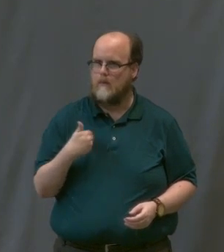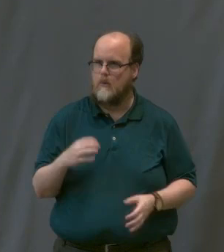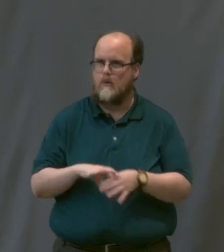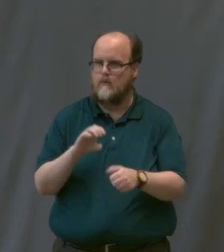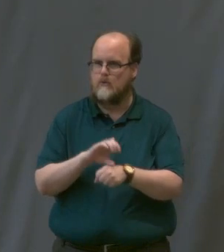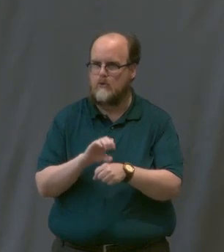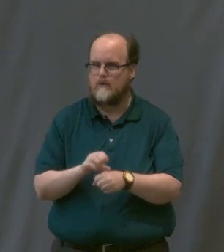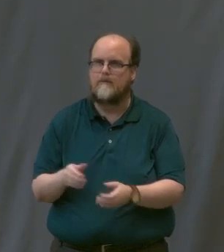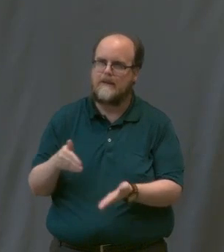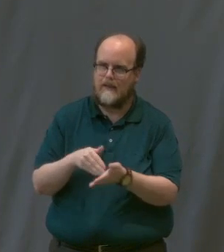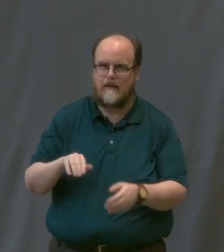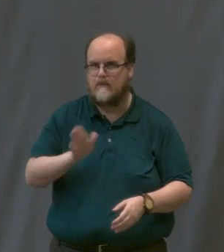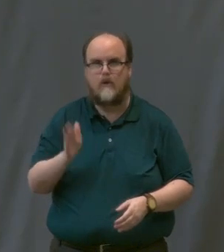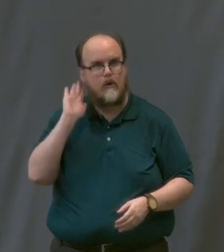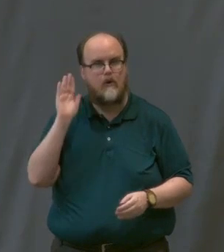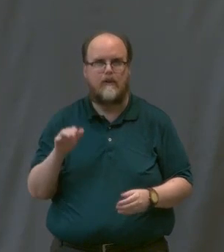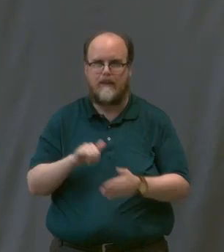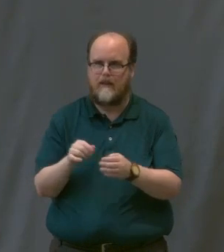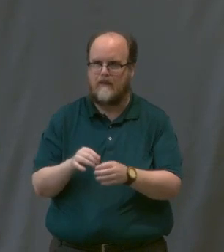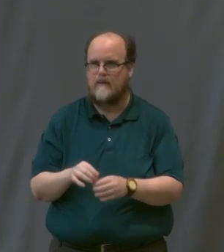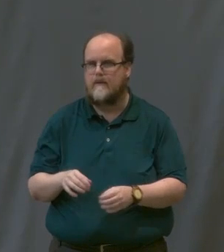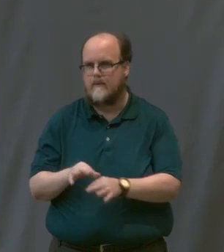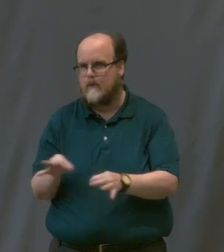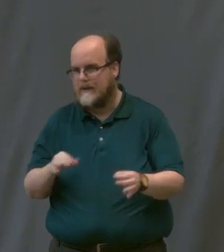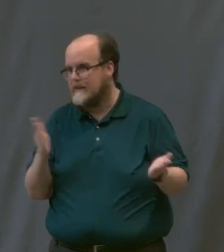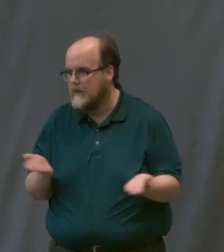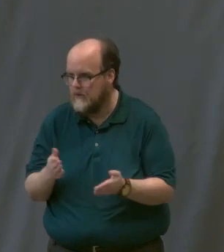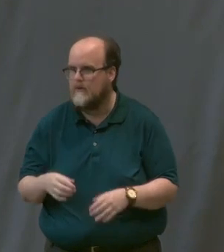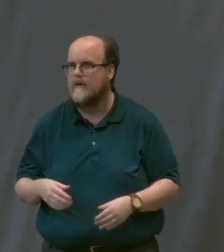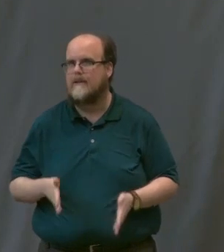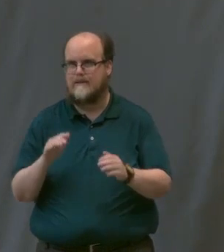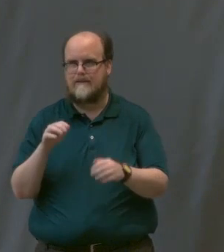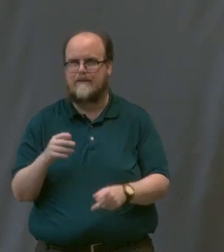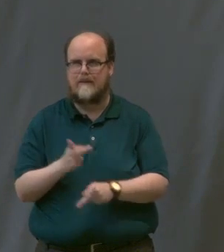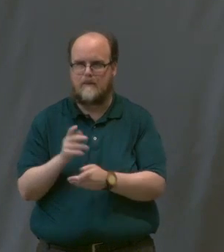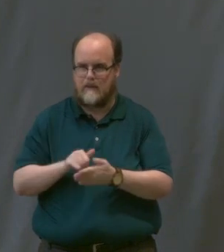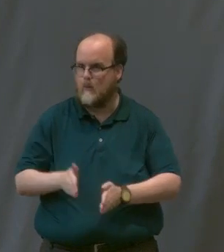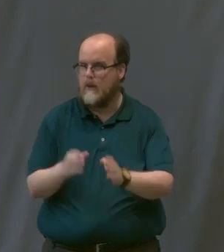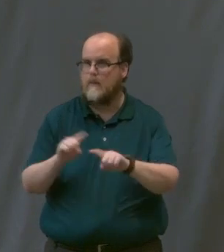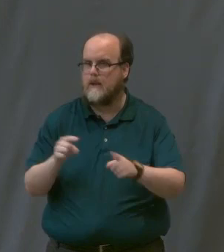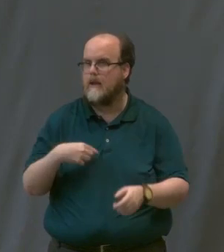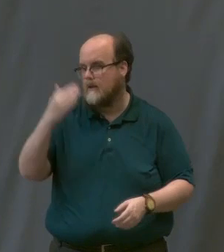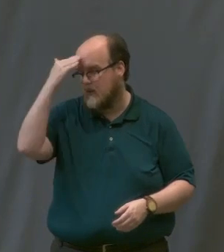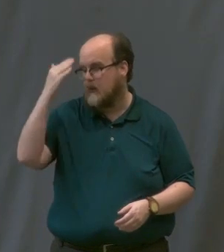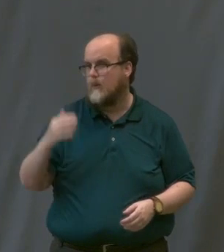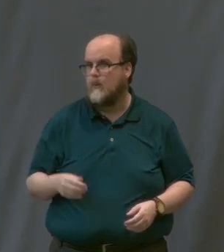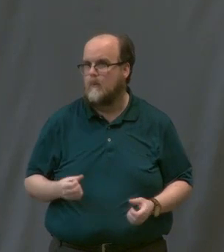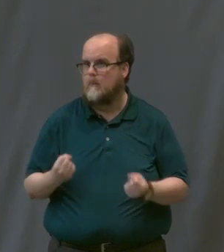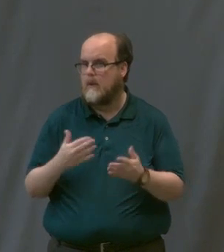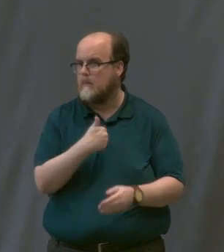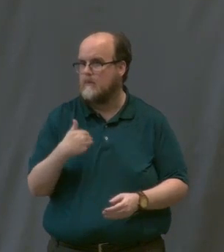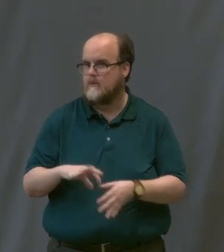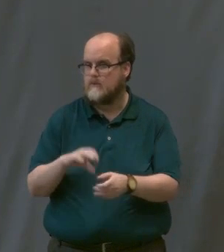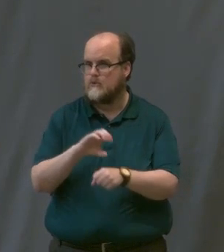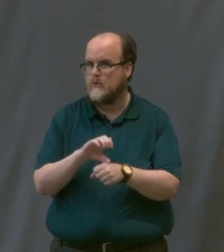church. Again, I've never heard this phrase here. Thank you. Let's keep it that way. But I know of a lot of members of the